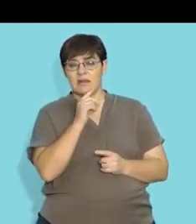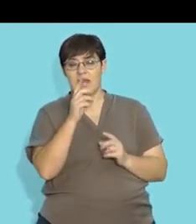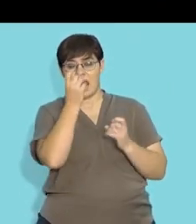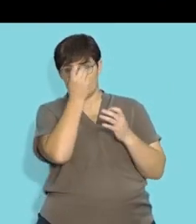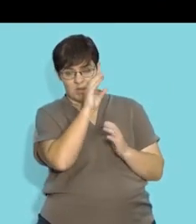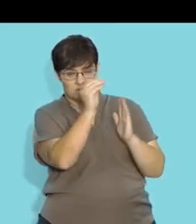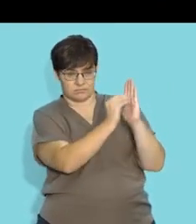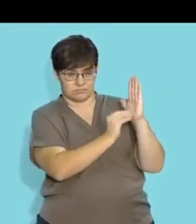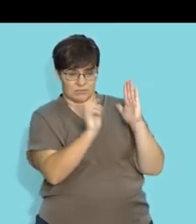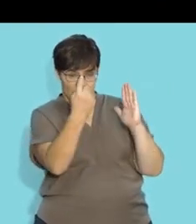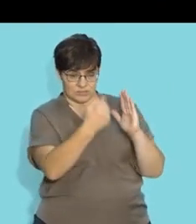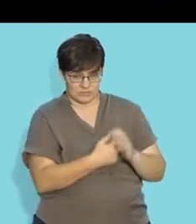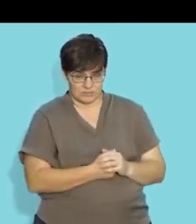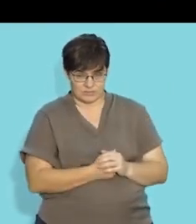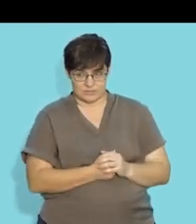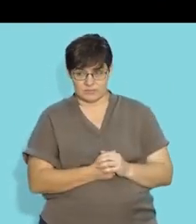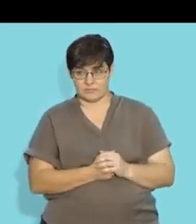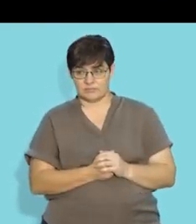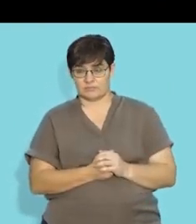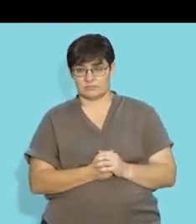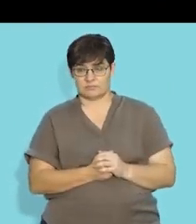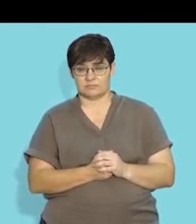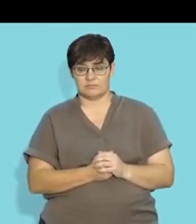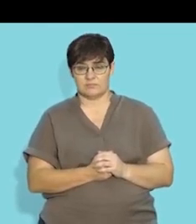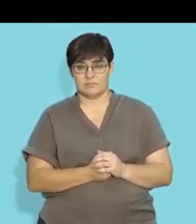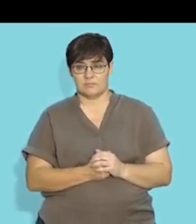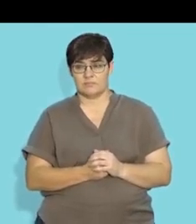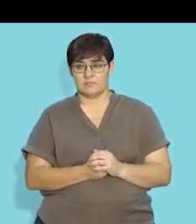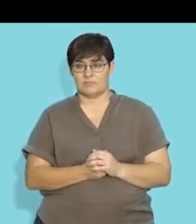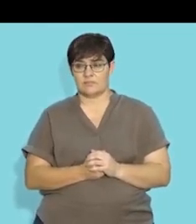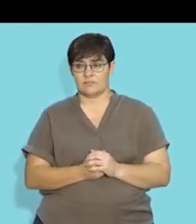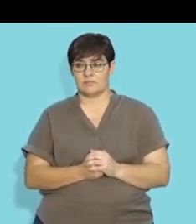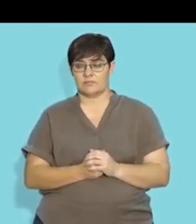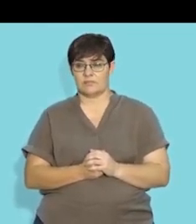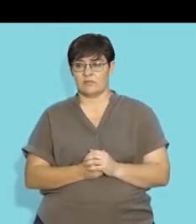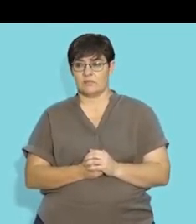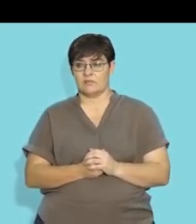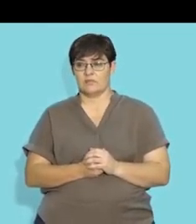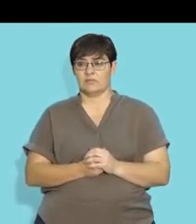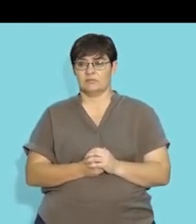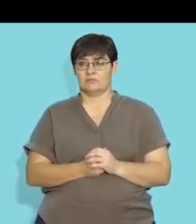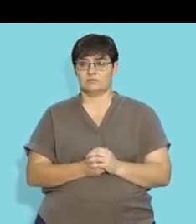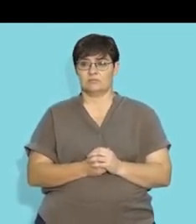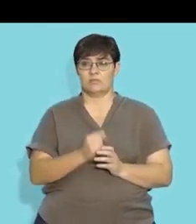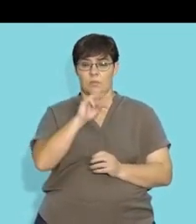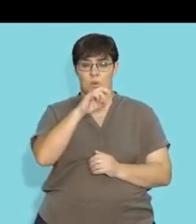data first. Okay, let's clear the data. My table, so mode,